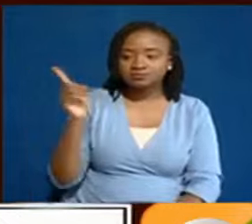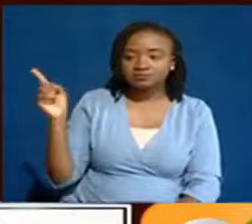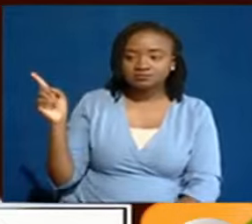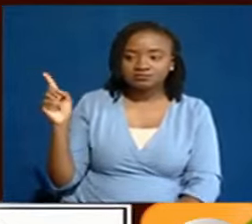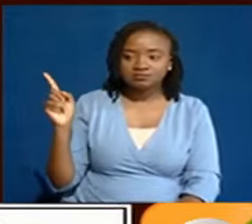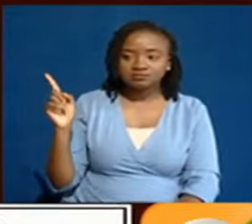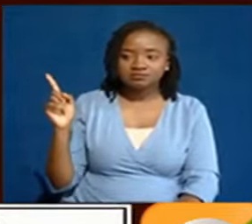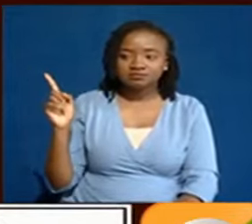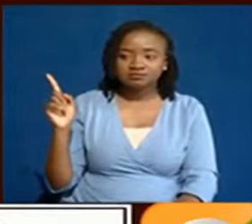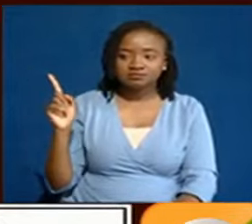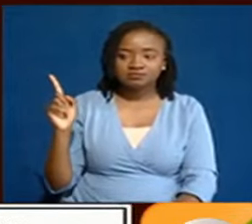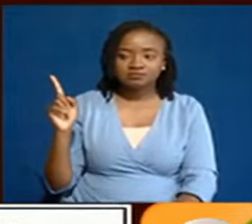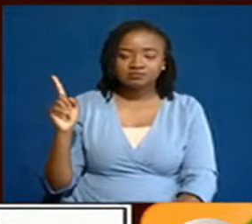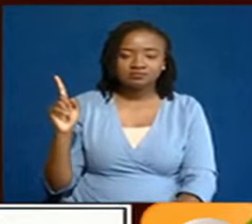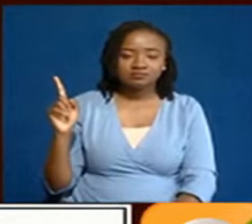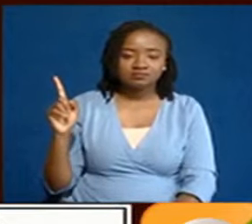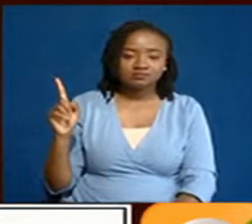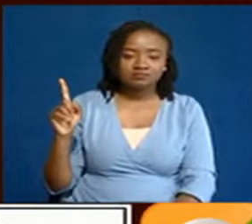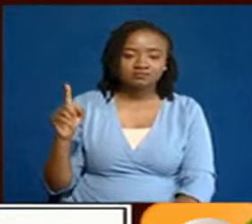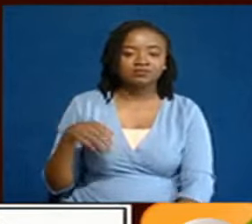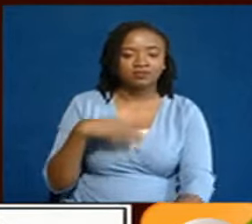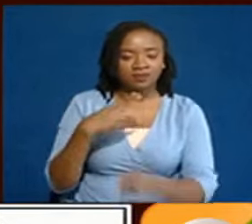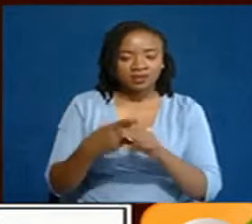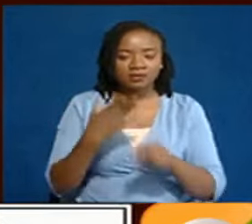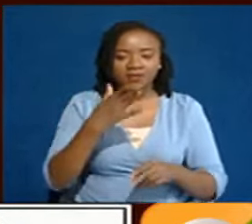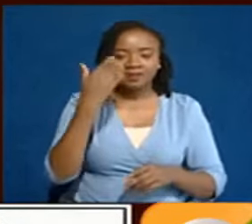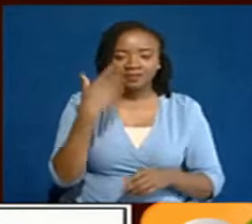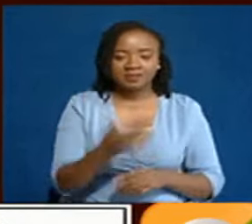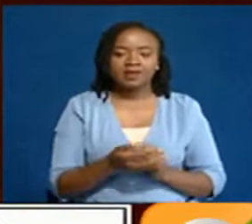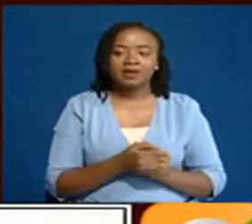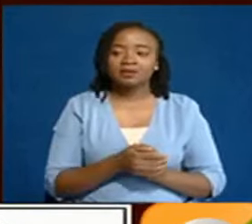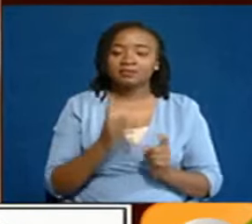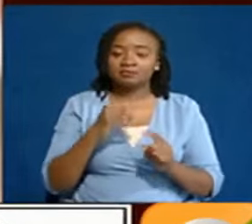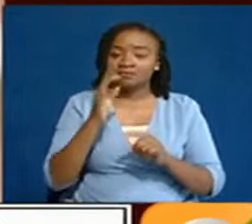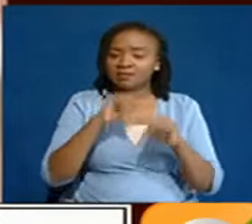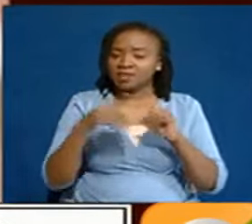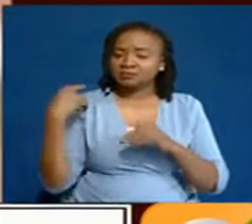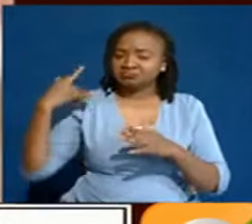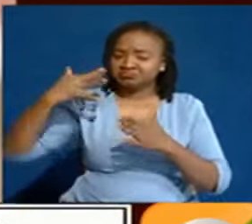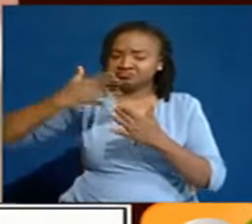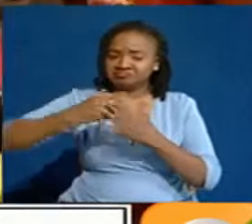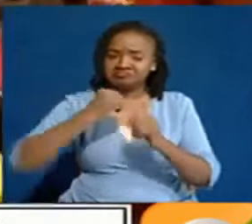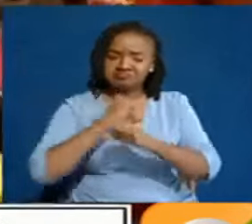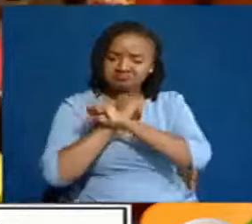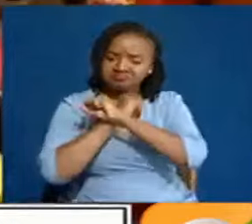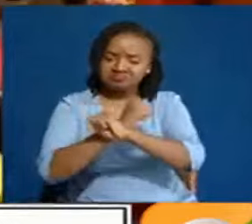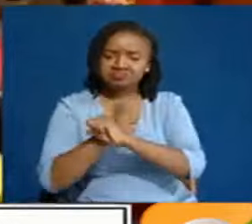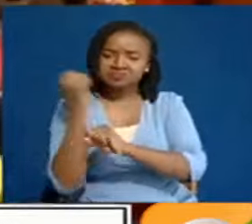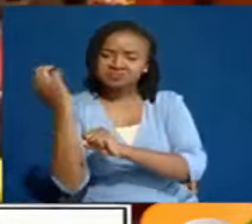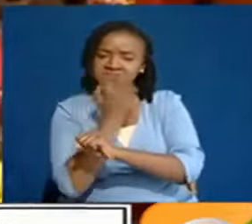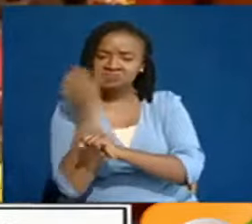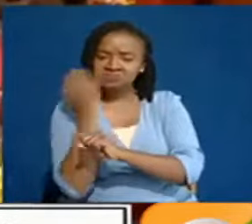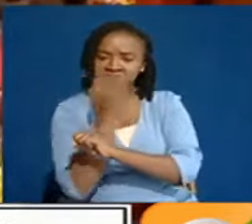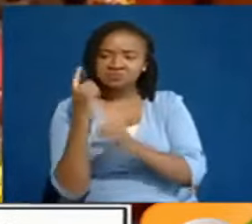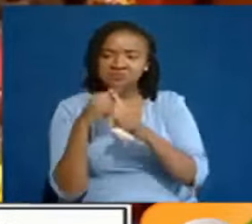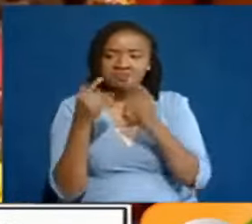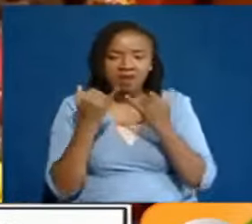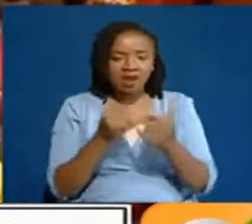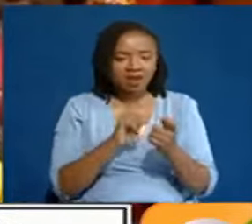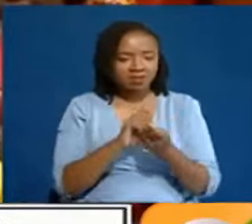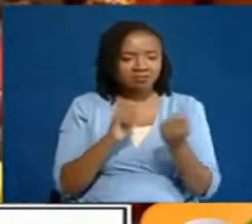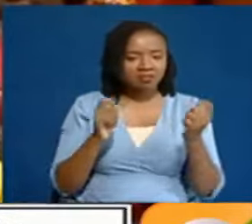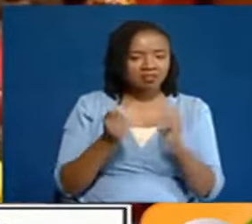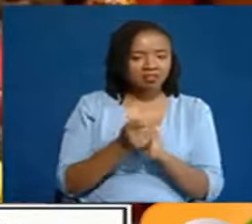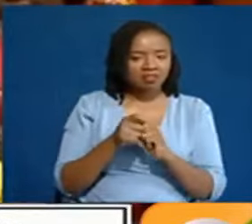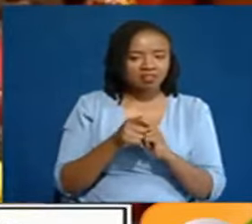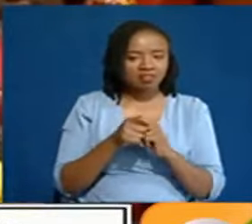MP Sabina Shege, who has in the recent past come out strongly to defend the deputy president. Those who supported the motion calling